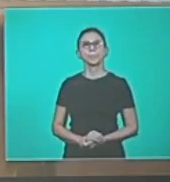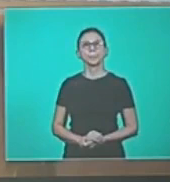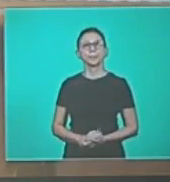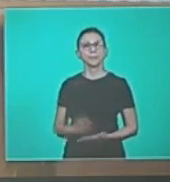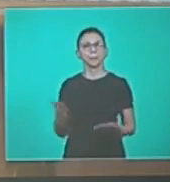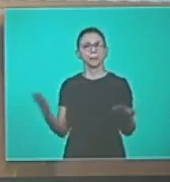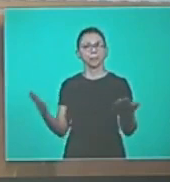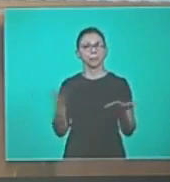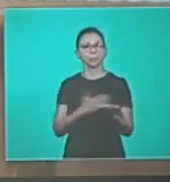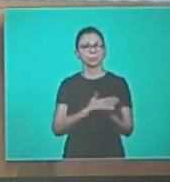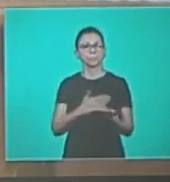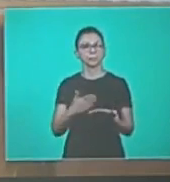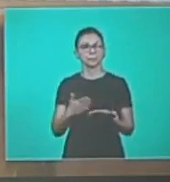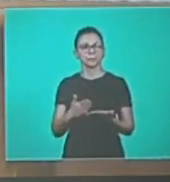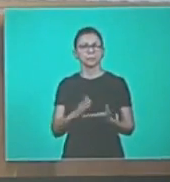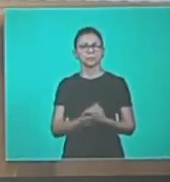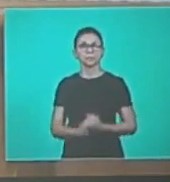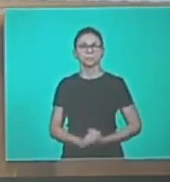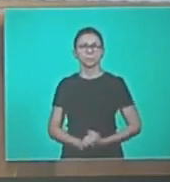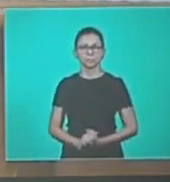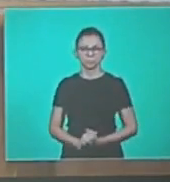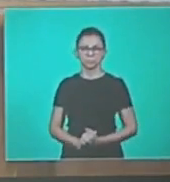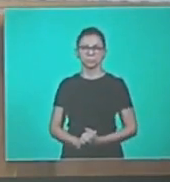We are inviting people now